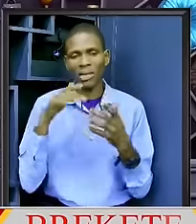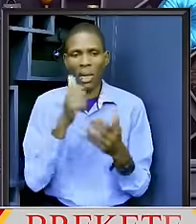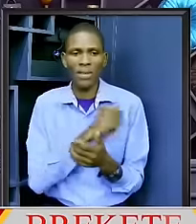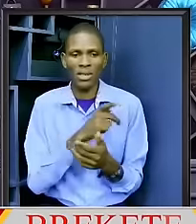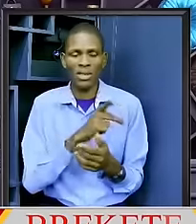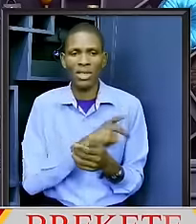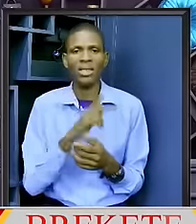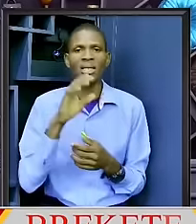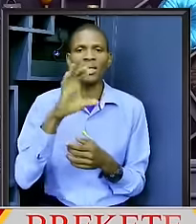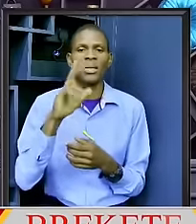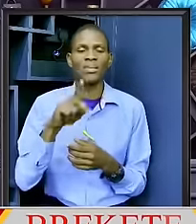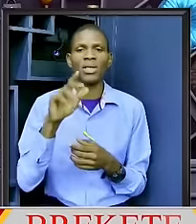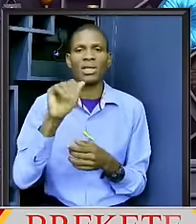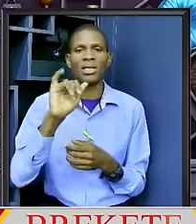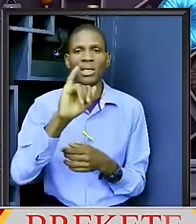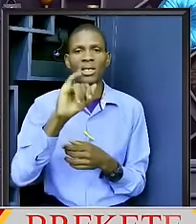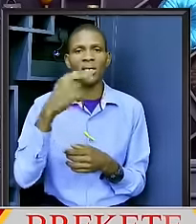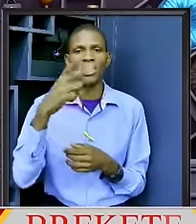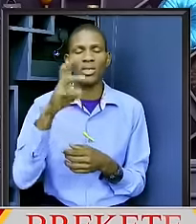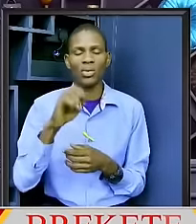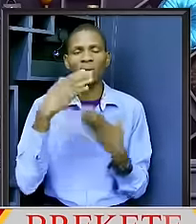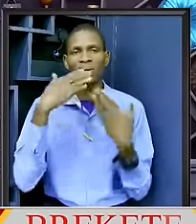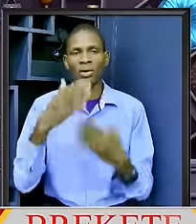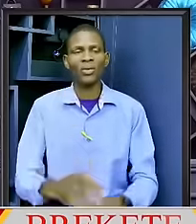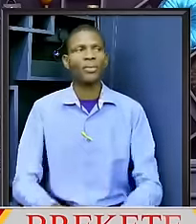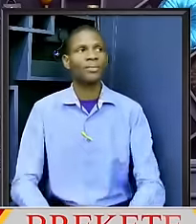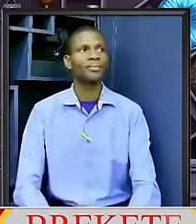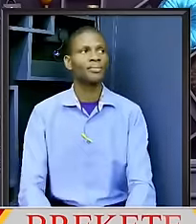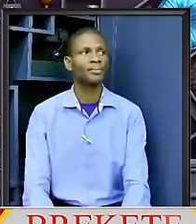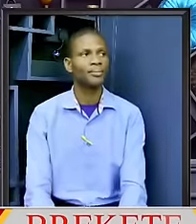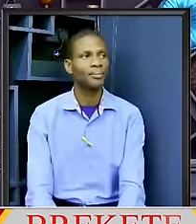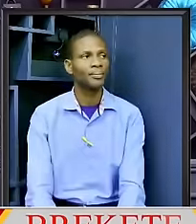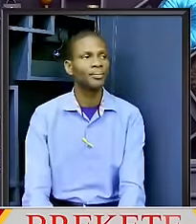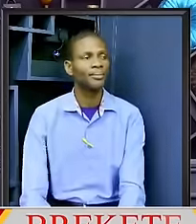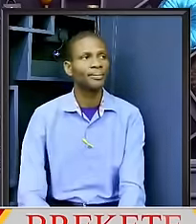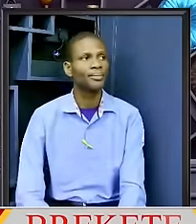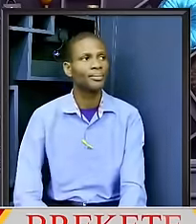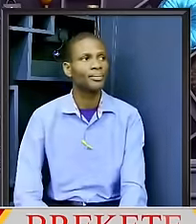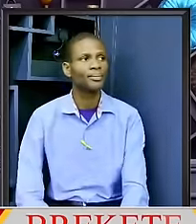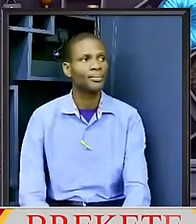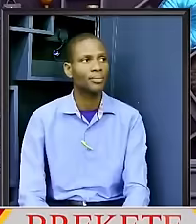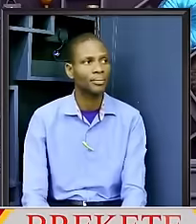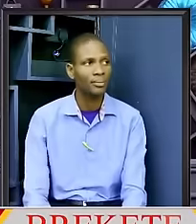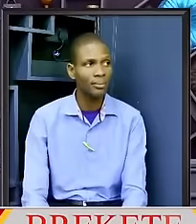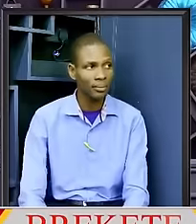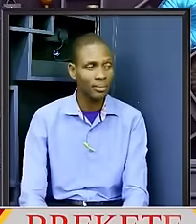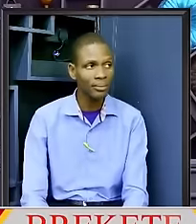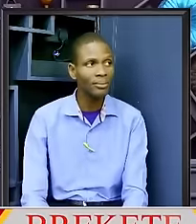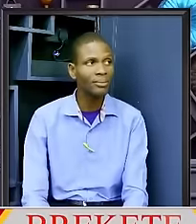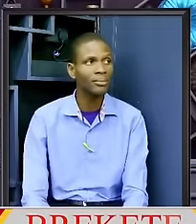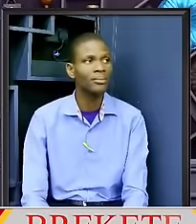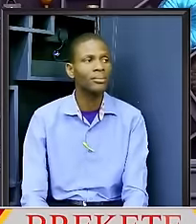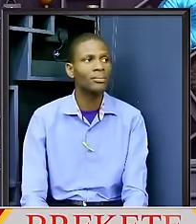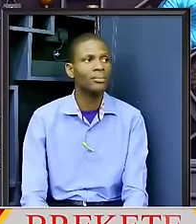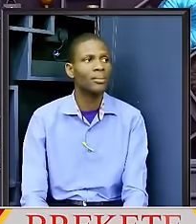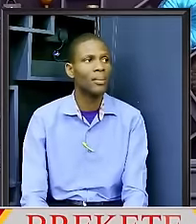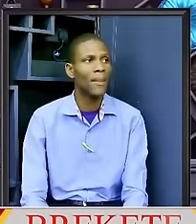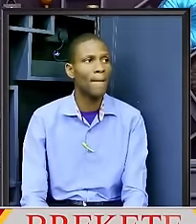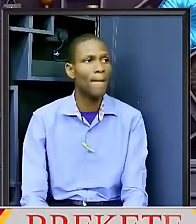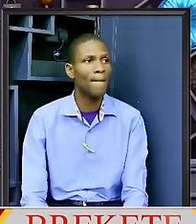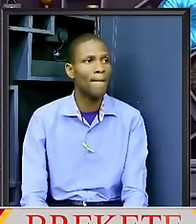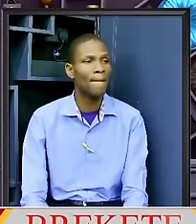Igwe. Thank you. Thank you. I said, you know, sir, I get award yesterday. Hey, congratulations.